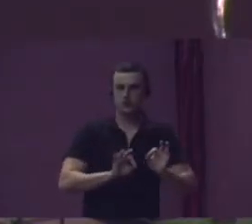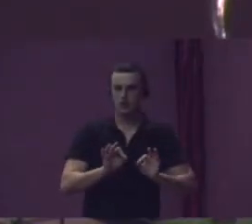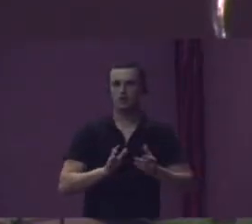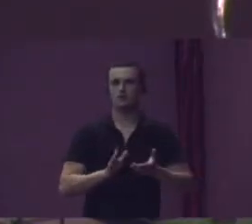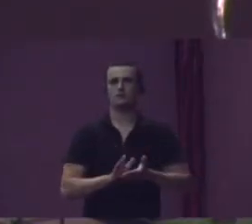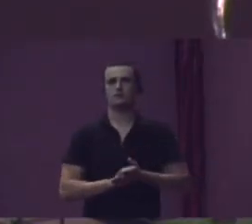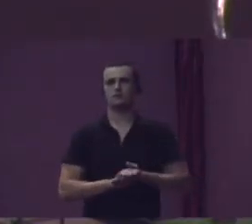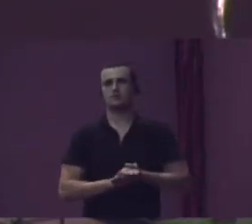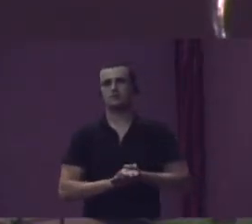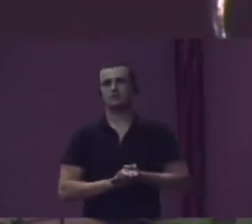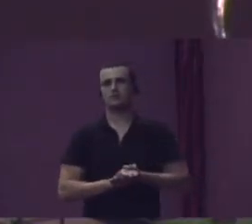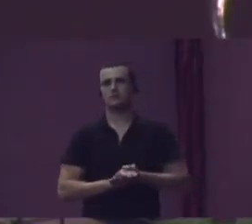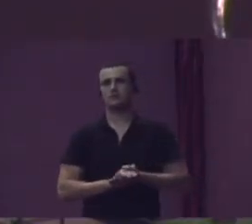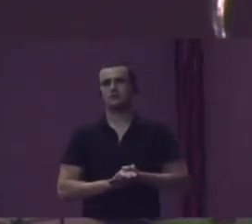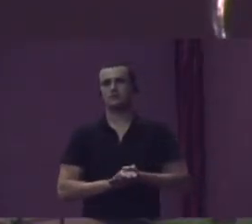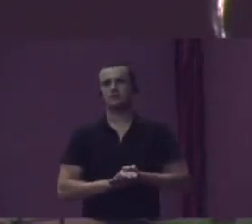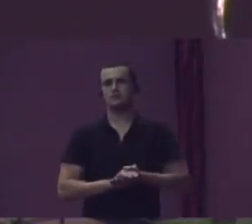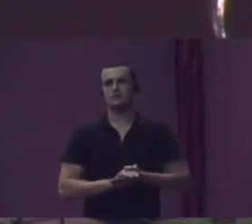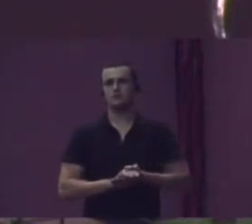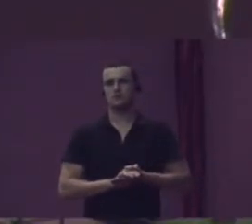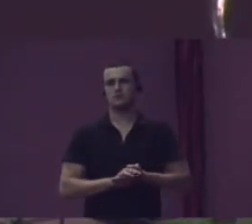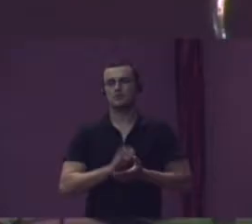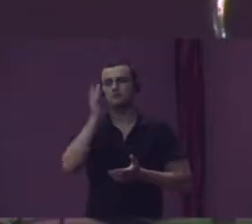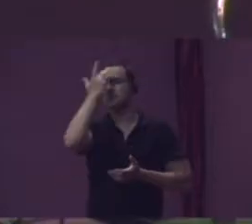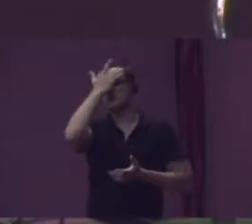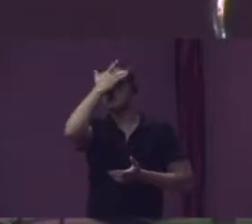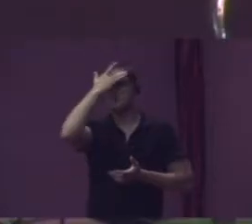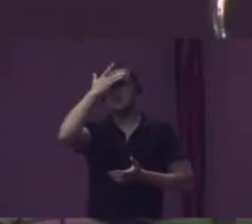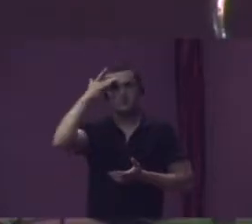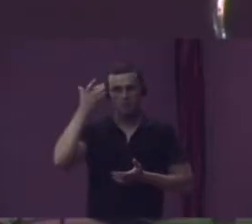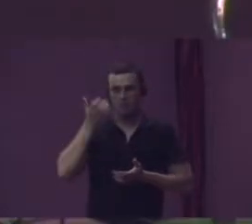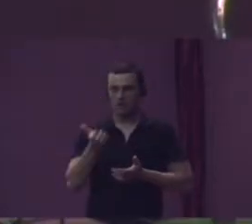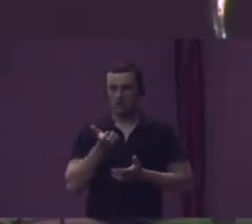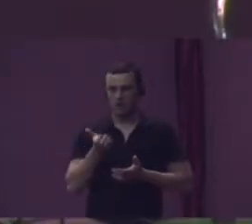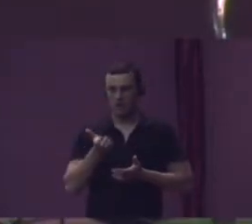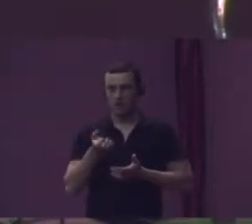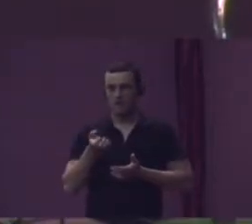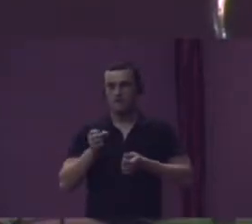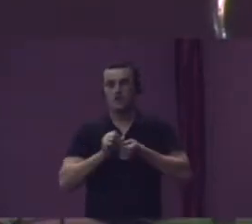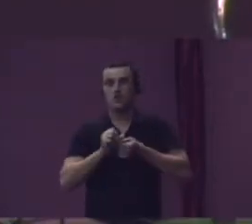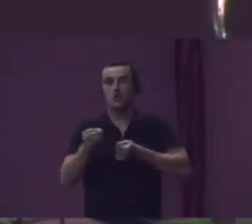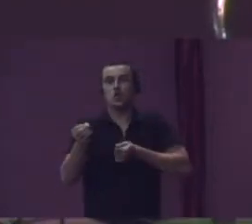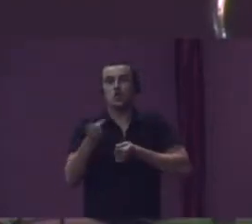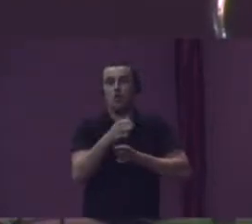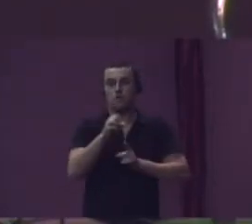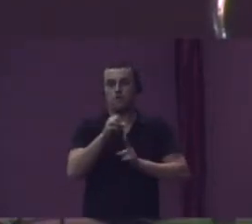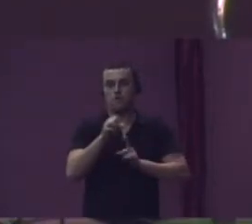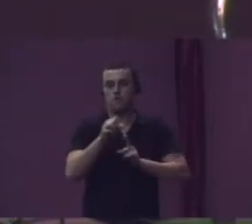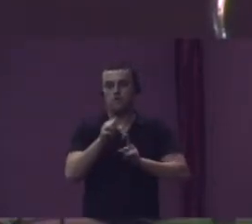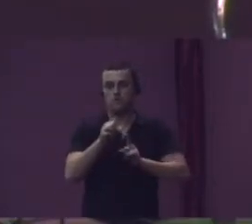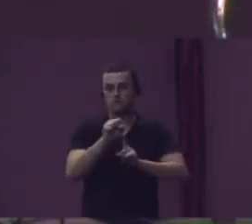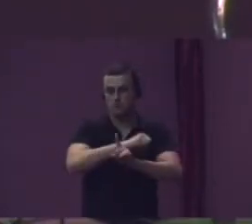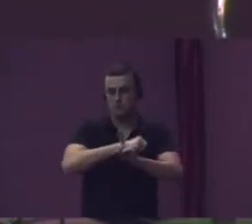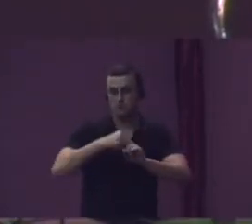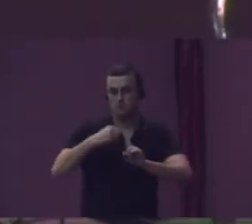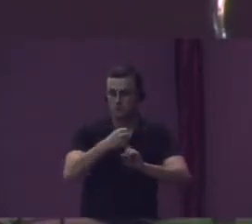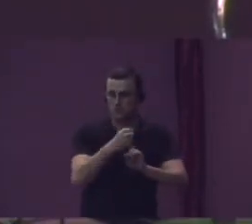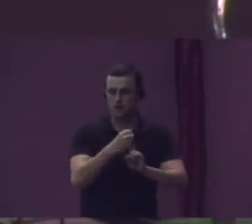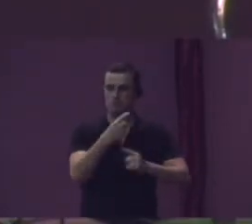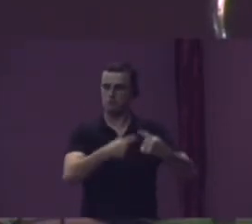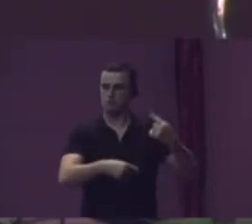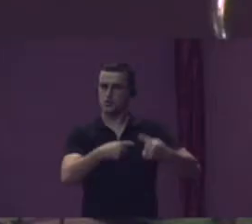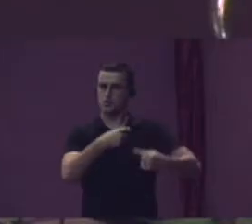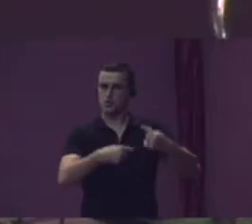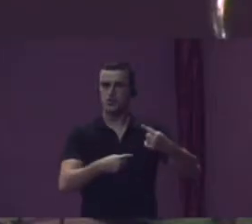reorganize social, political, and economic systems. Accordingly, doctors came to hold the authoritative knowledge about the